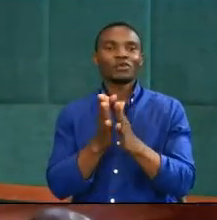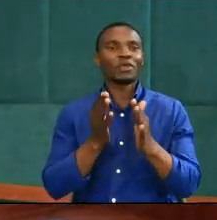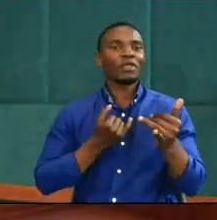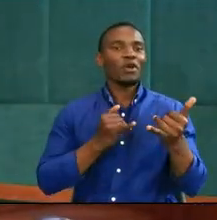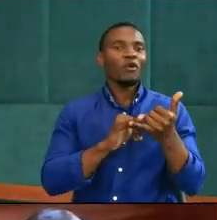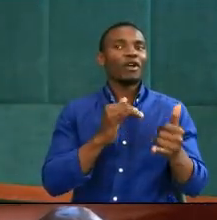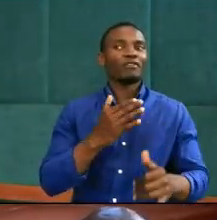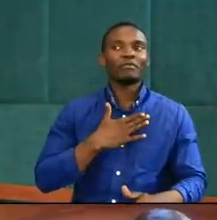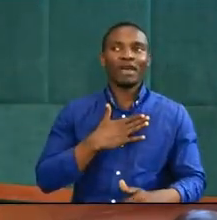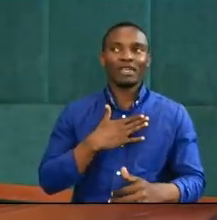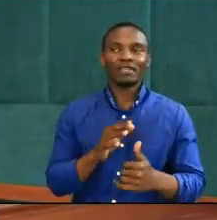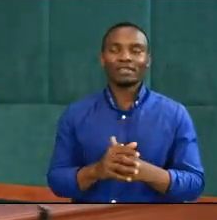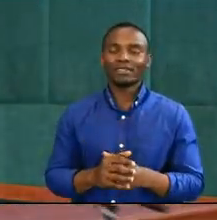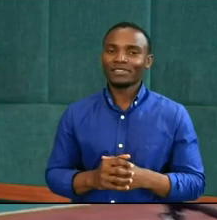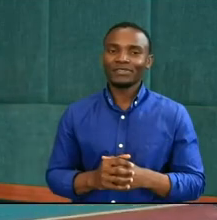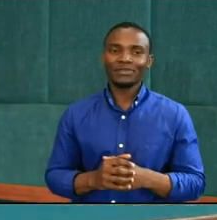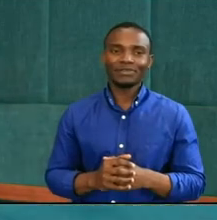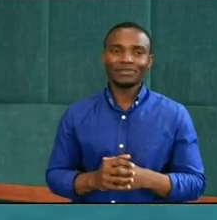I mean, I'm serious.